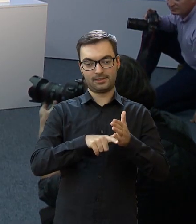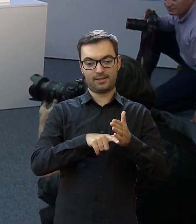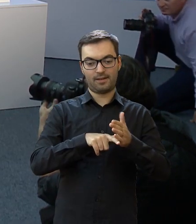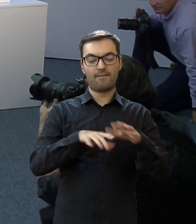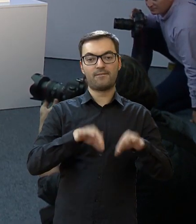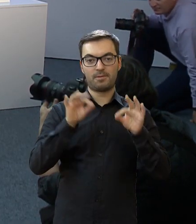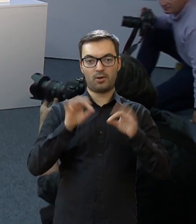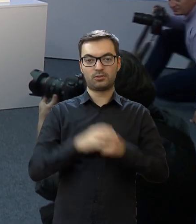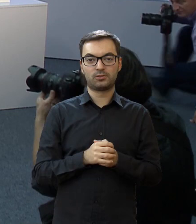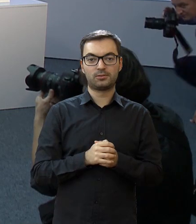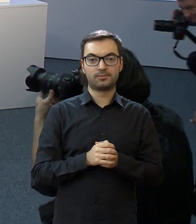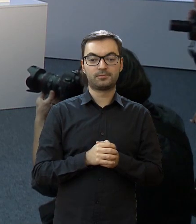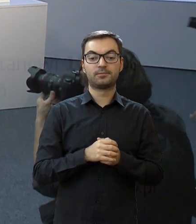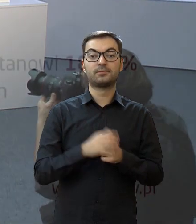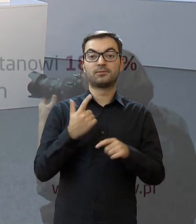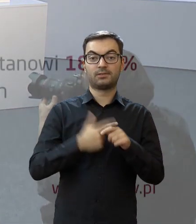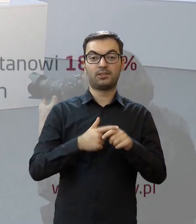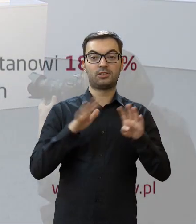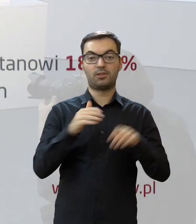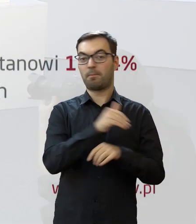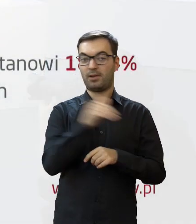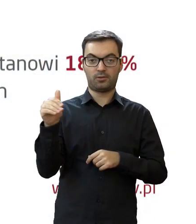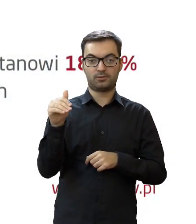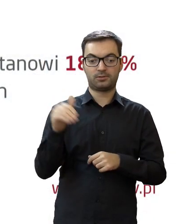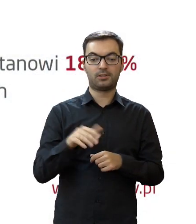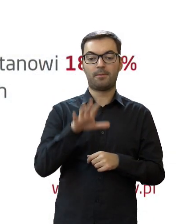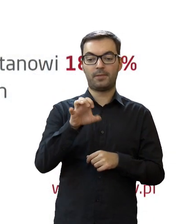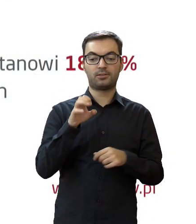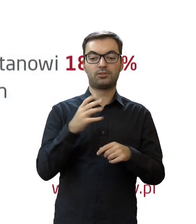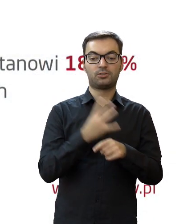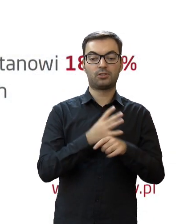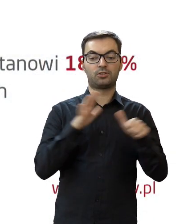on the roll of voters is